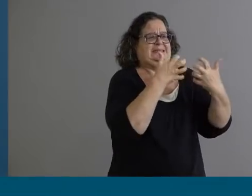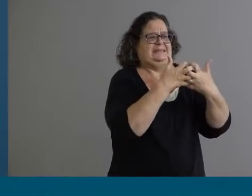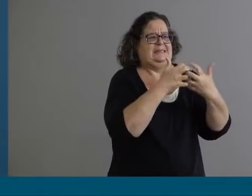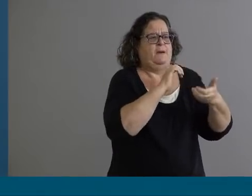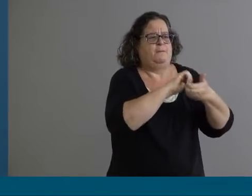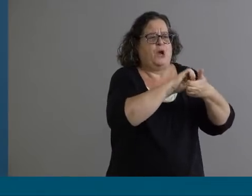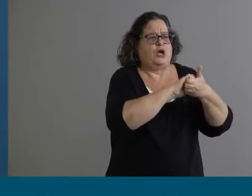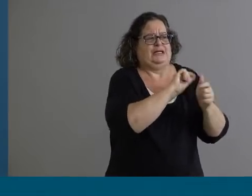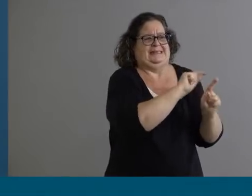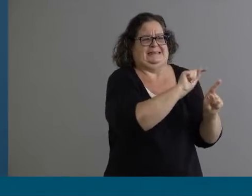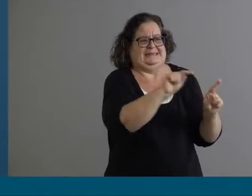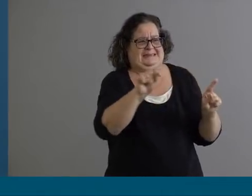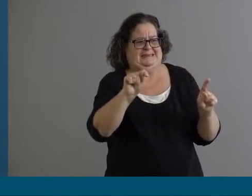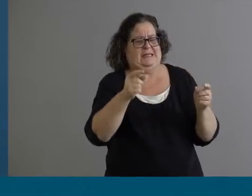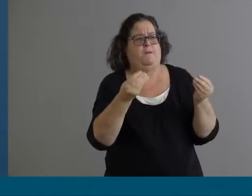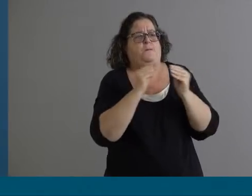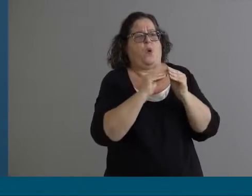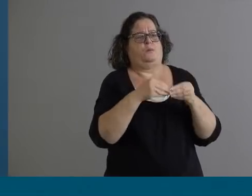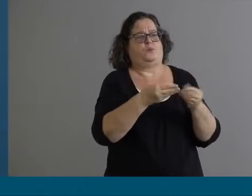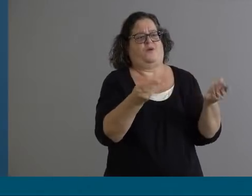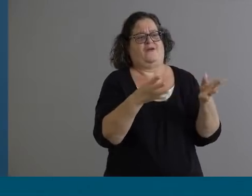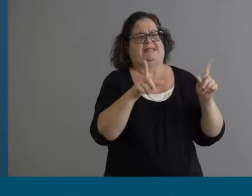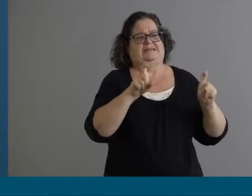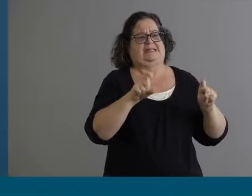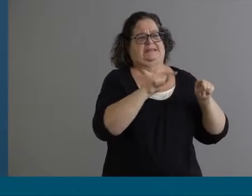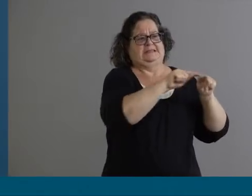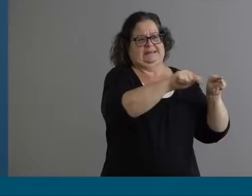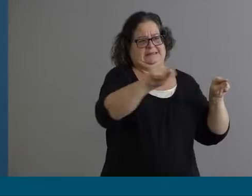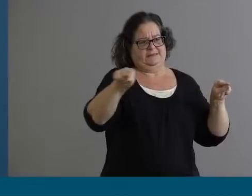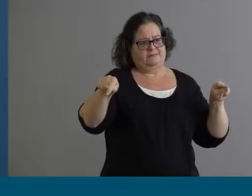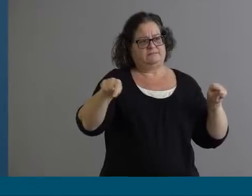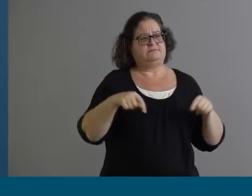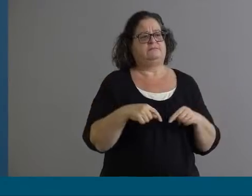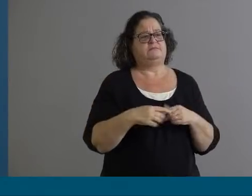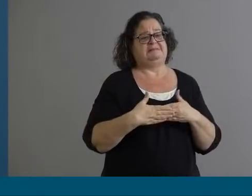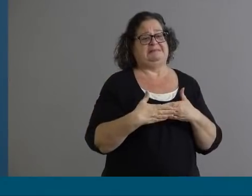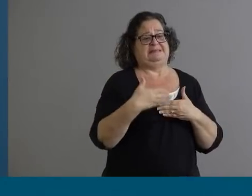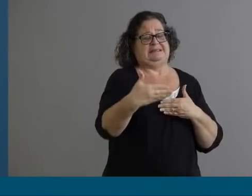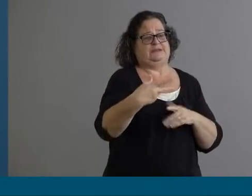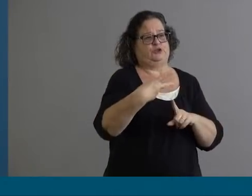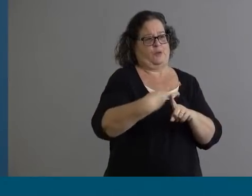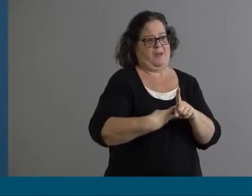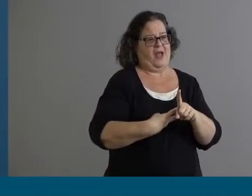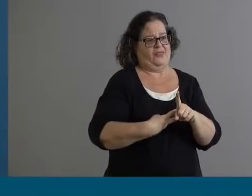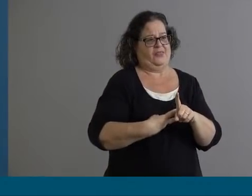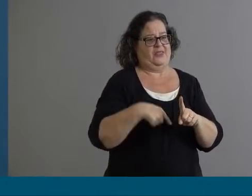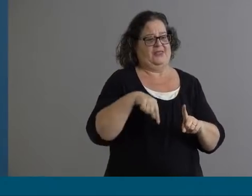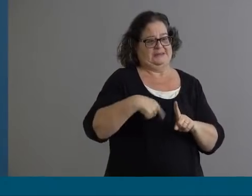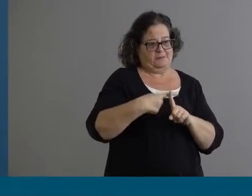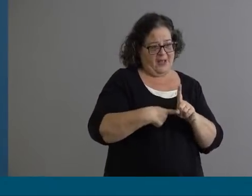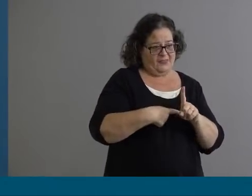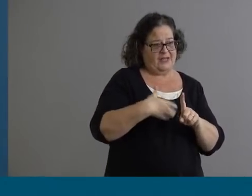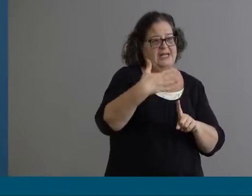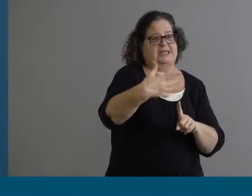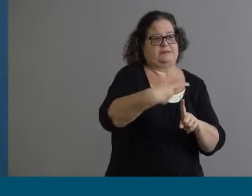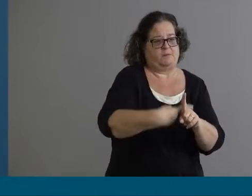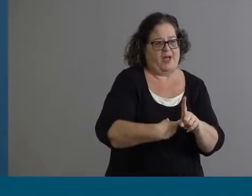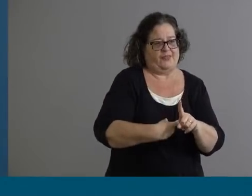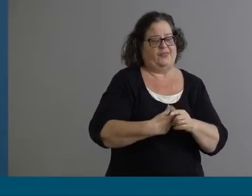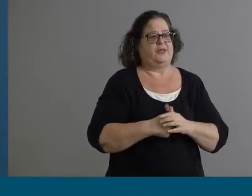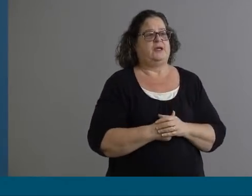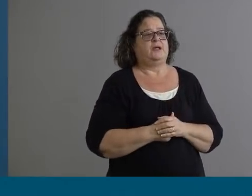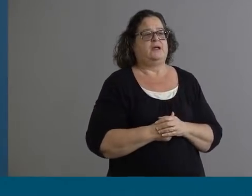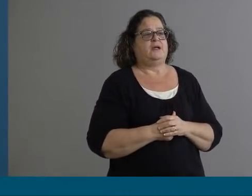testing this month and next month to achieve those objectives. And that also gives us information of who is